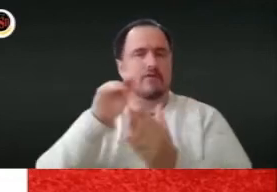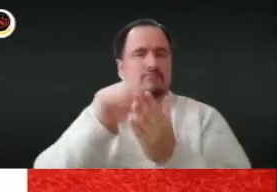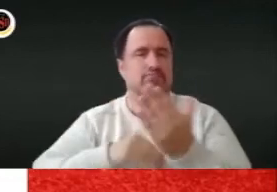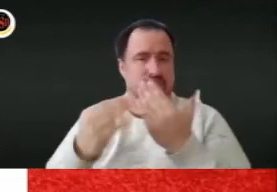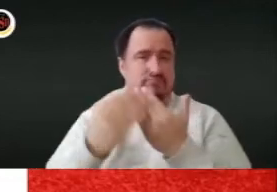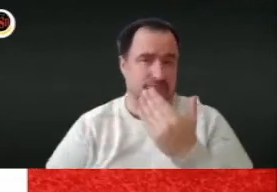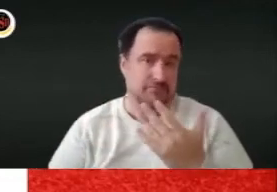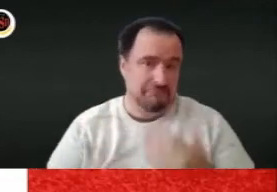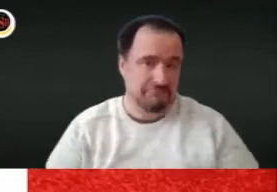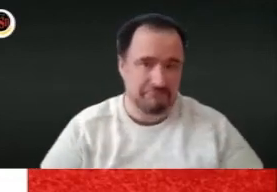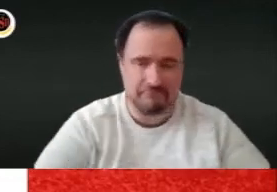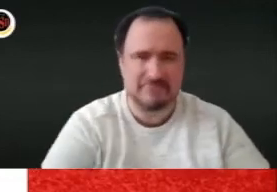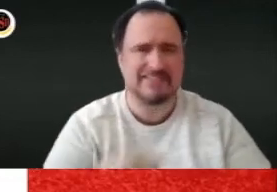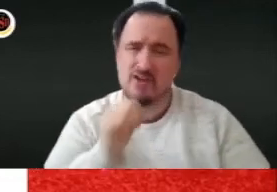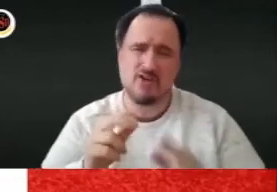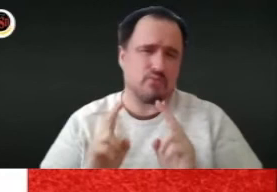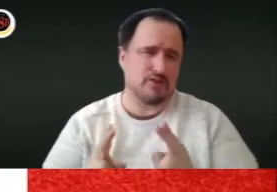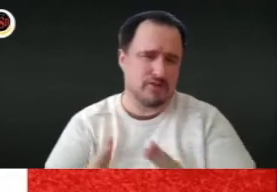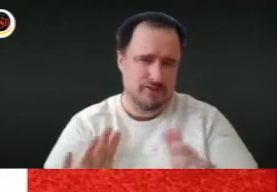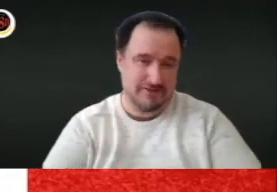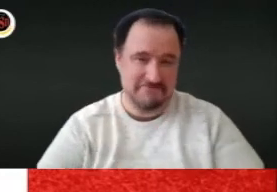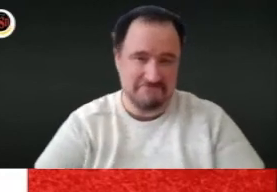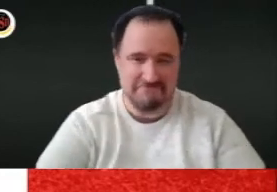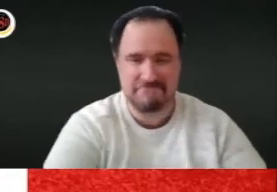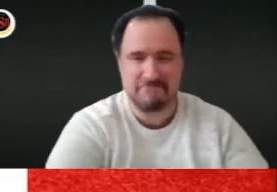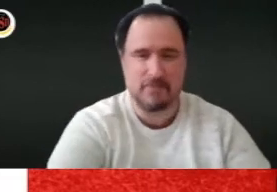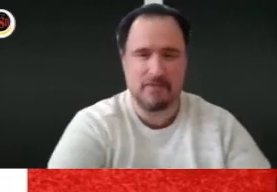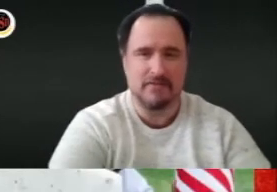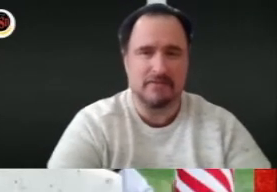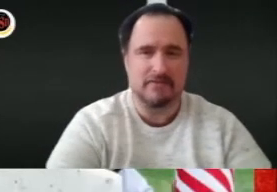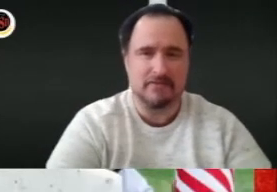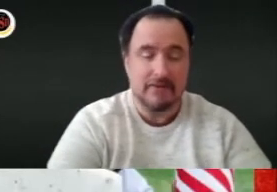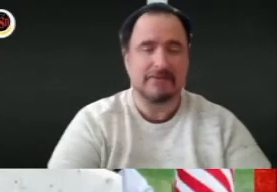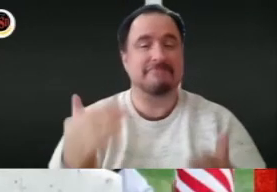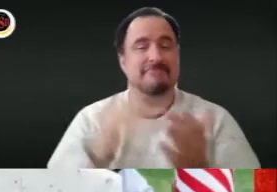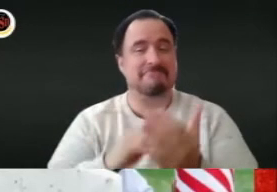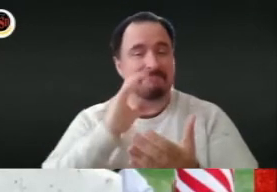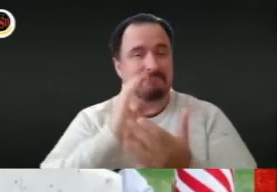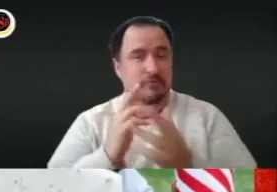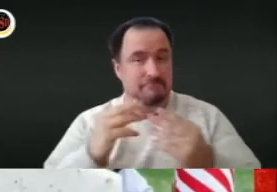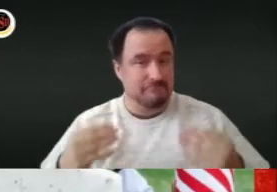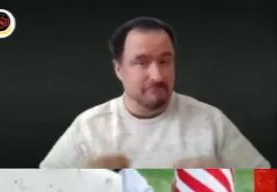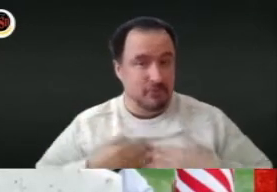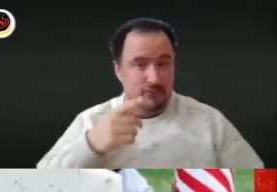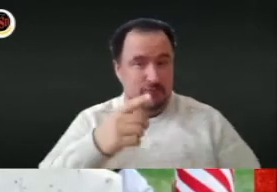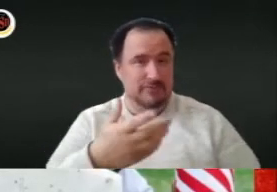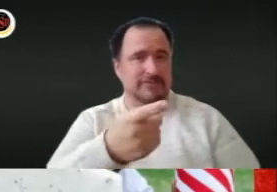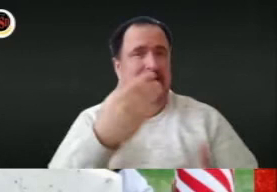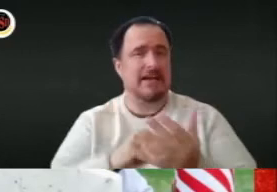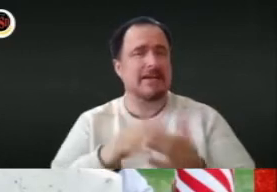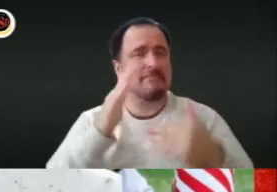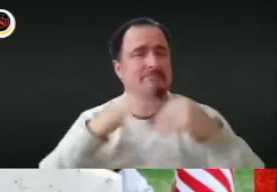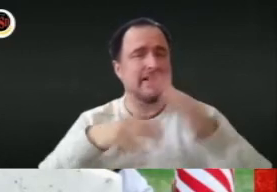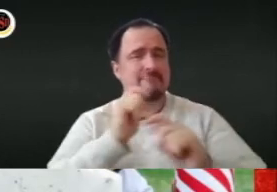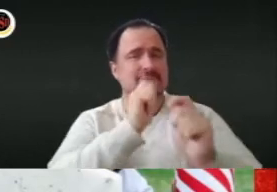I will not accept it unless it is fully filled out. So you cannot give it to me